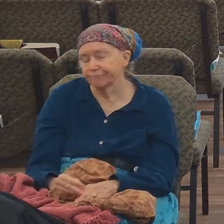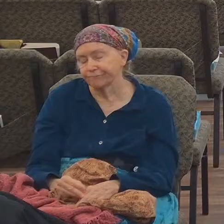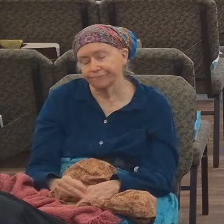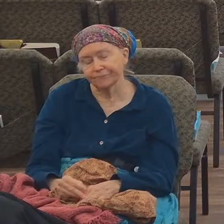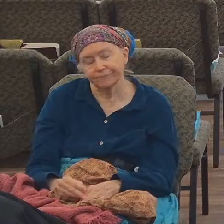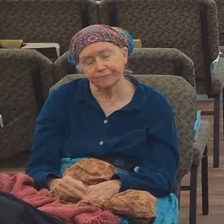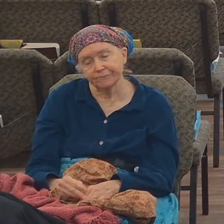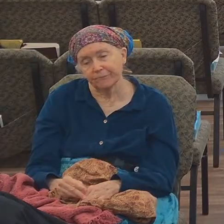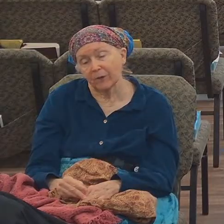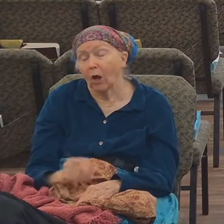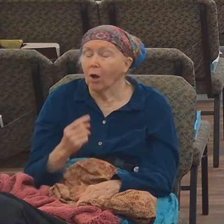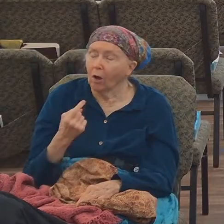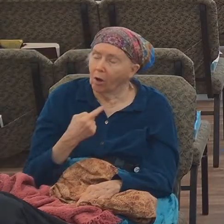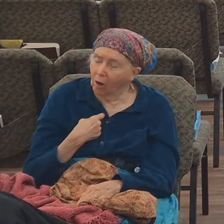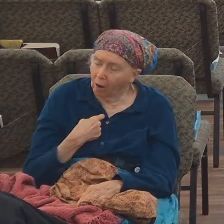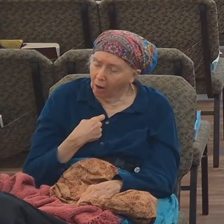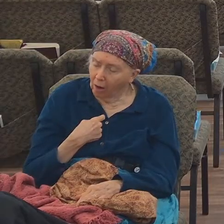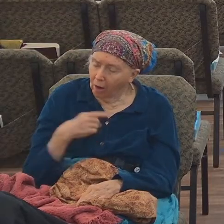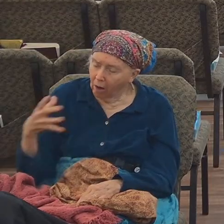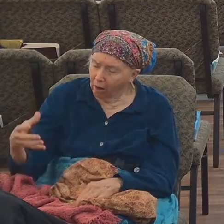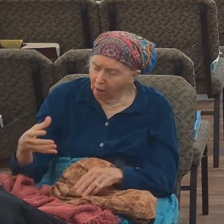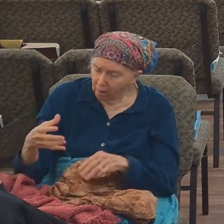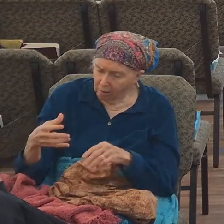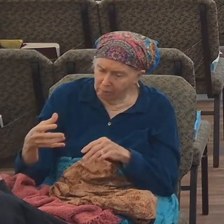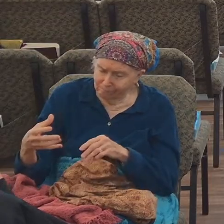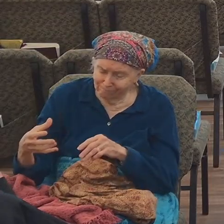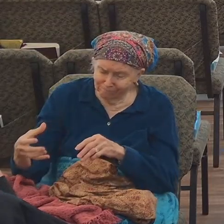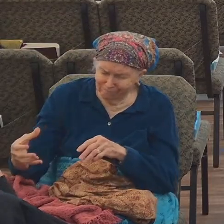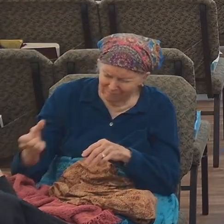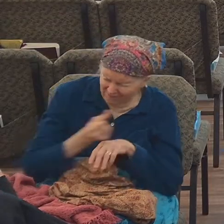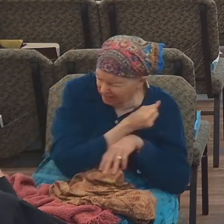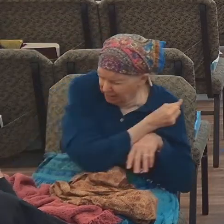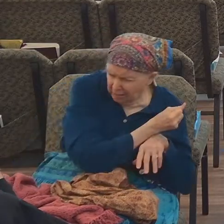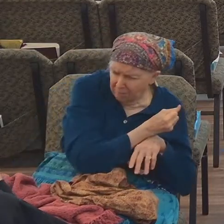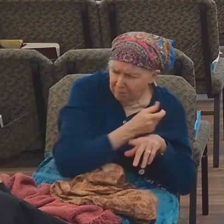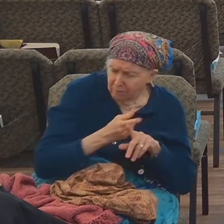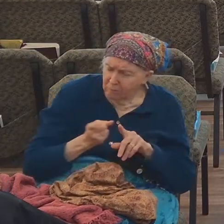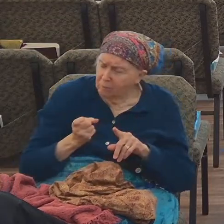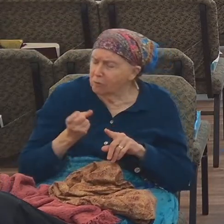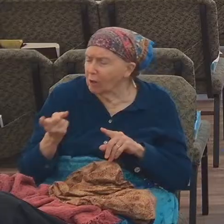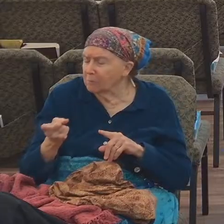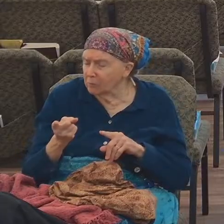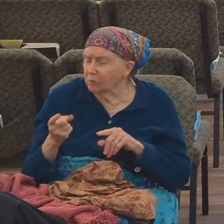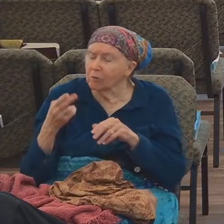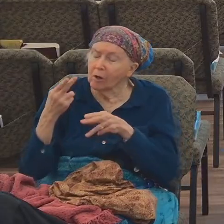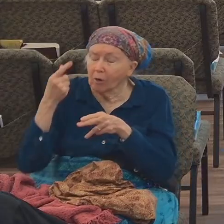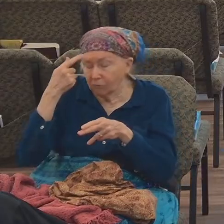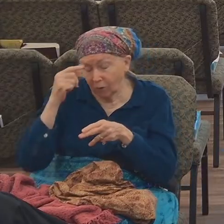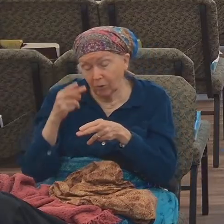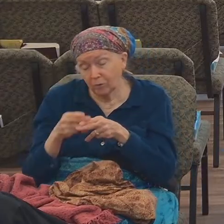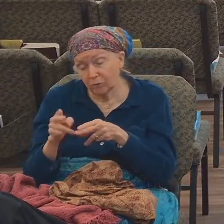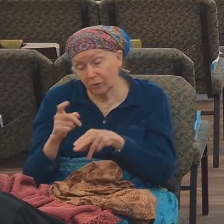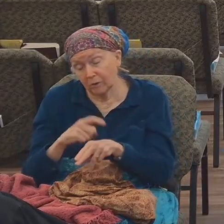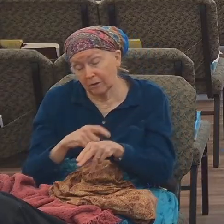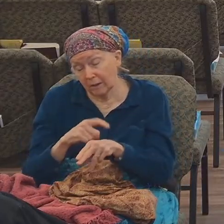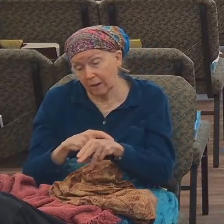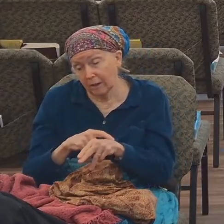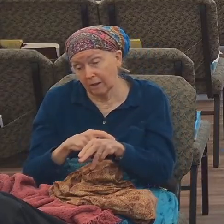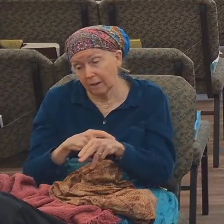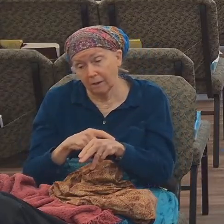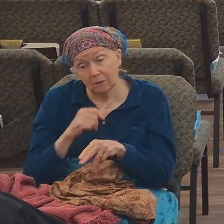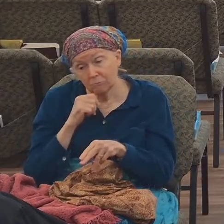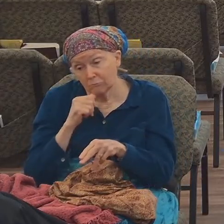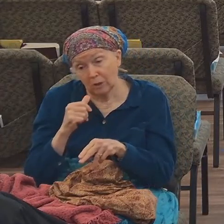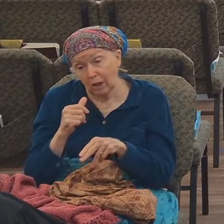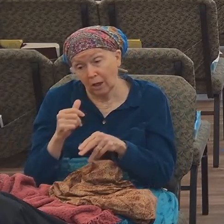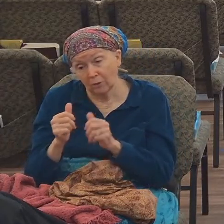But we were separated from you, brothers and sisters, for a short time. In presence, he says, yes, but not, what's the next